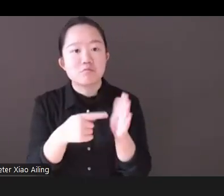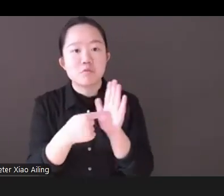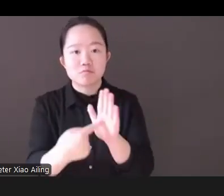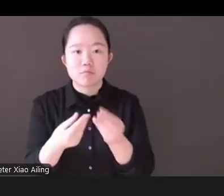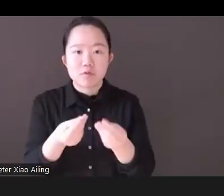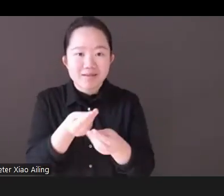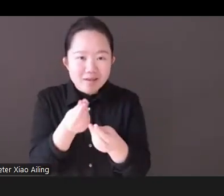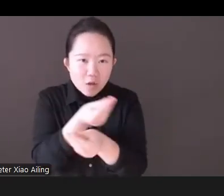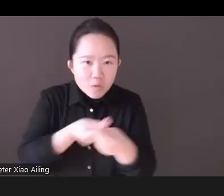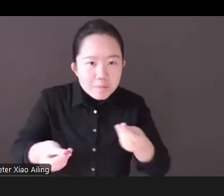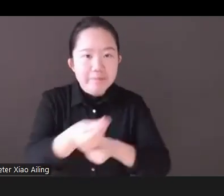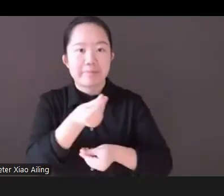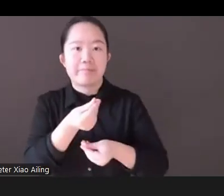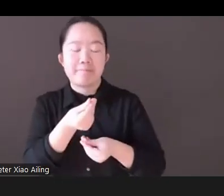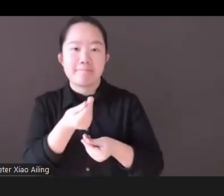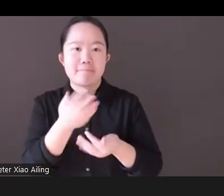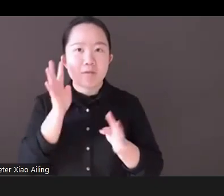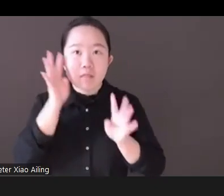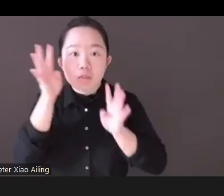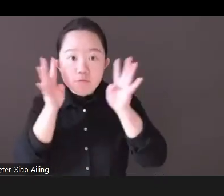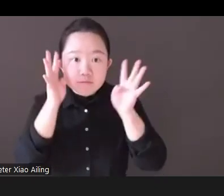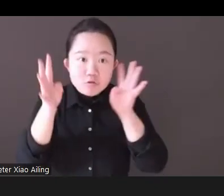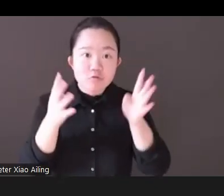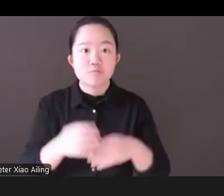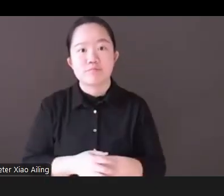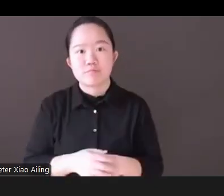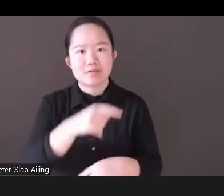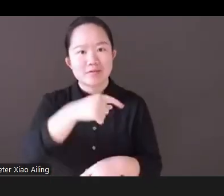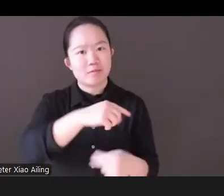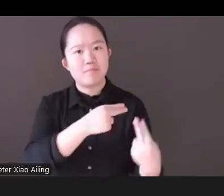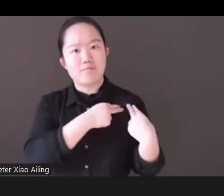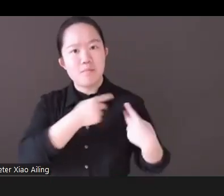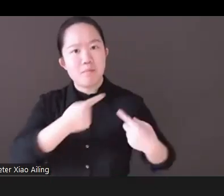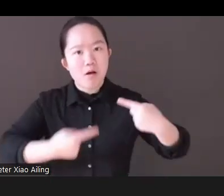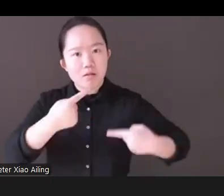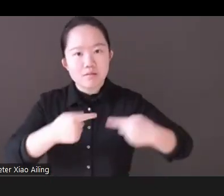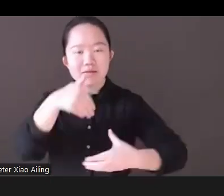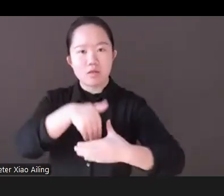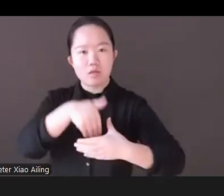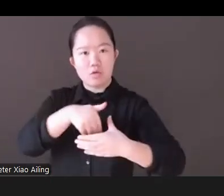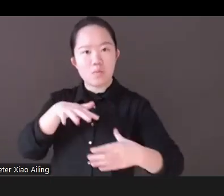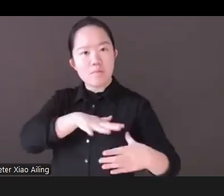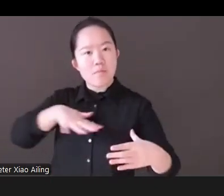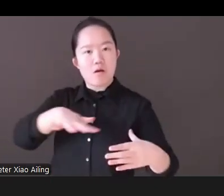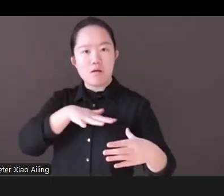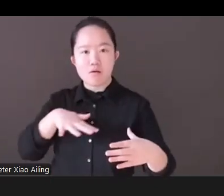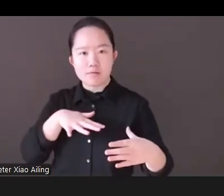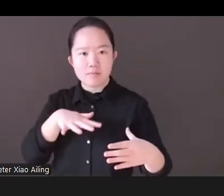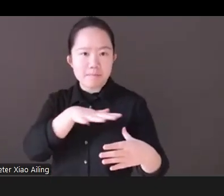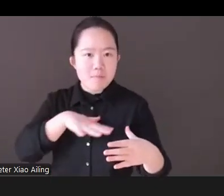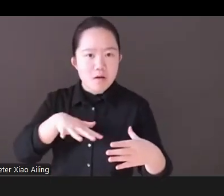supervision. Another is Minister of Finance, that's responsible for financial markets and financial